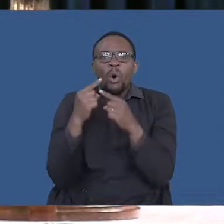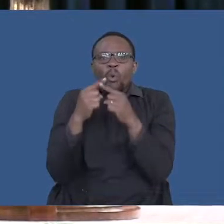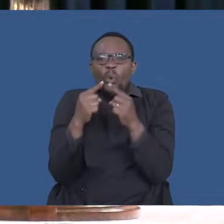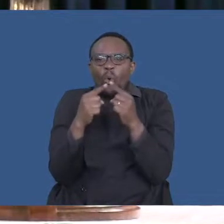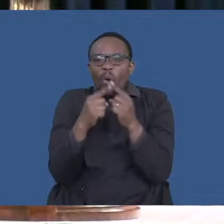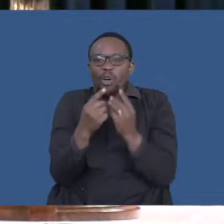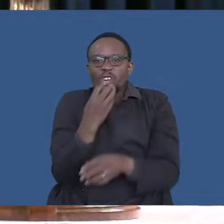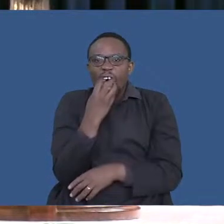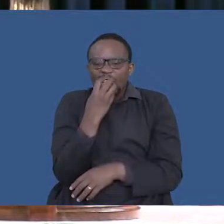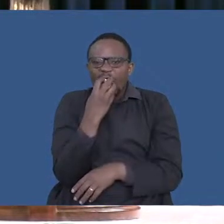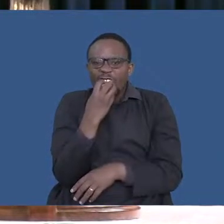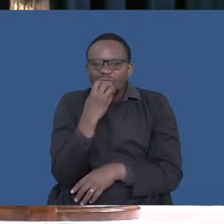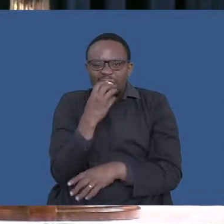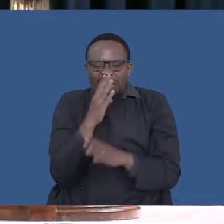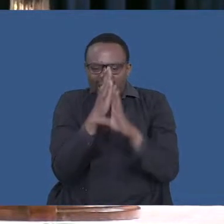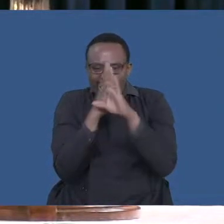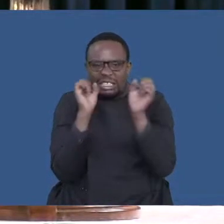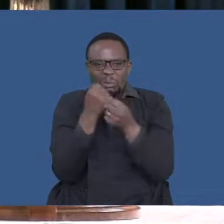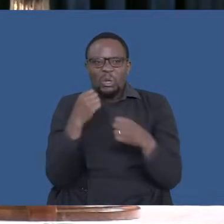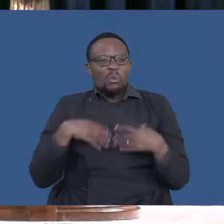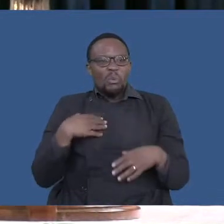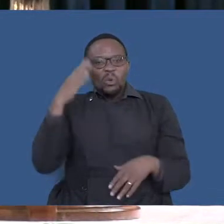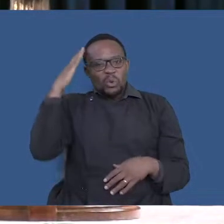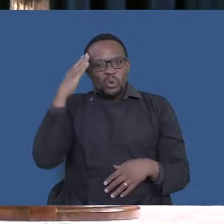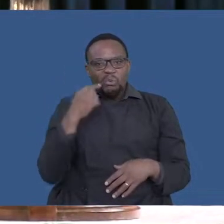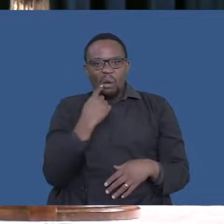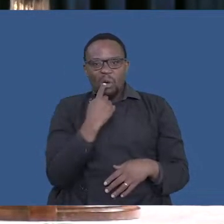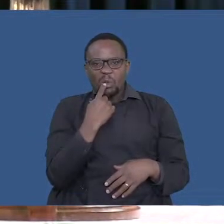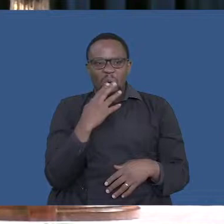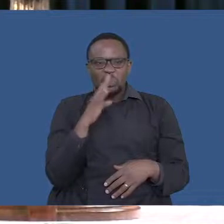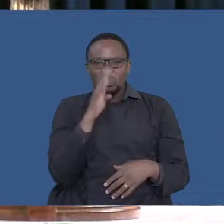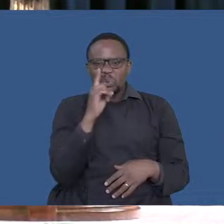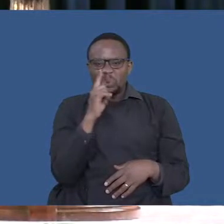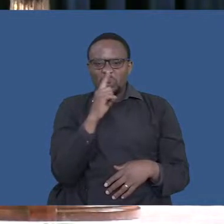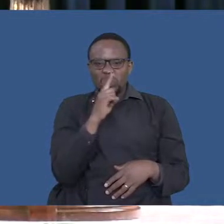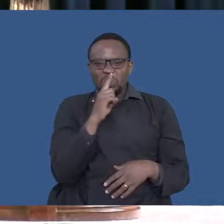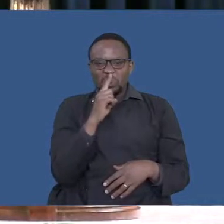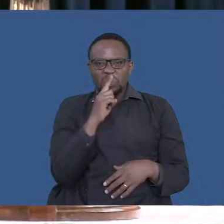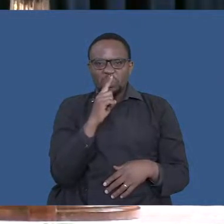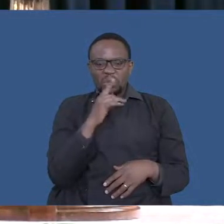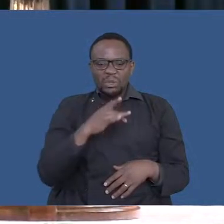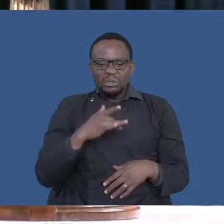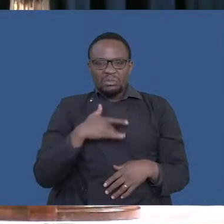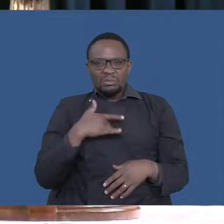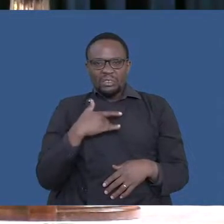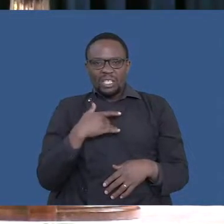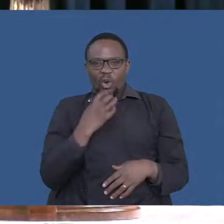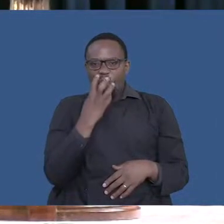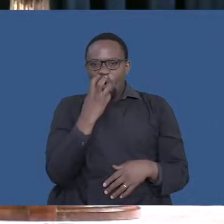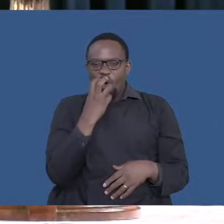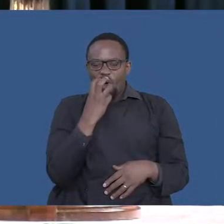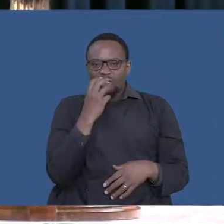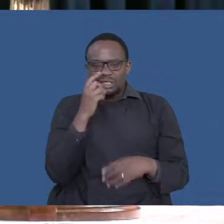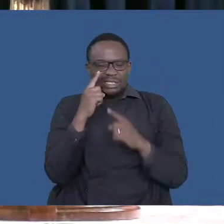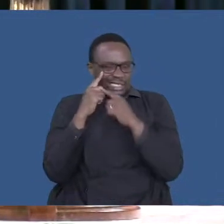example, you cannot hide. Everybody will know about it, that that guy is smelling onions. You cannot hide about that,